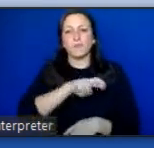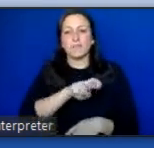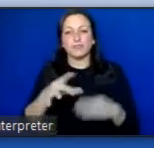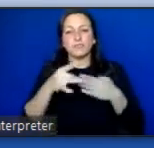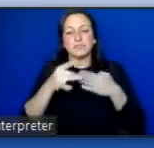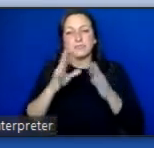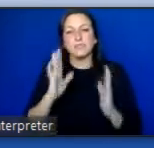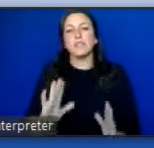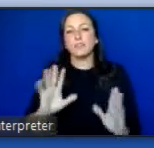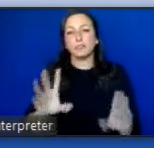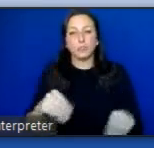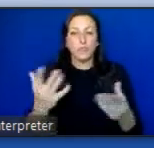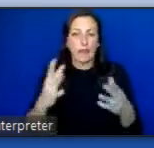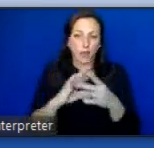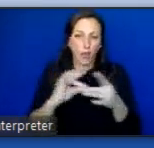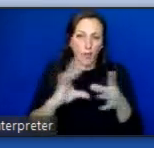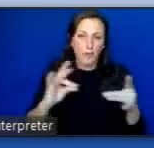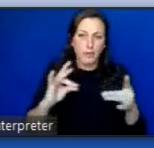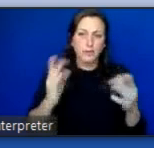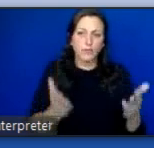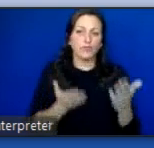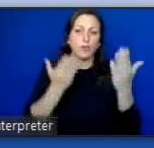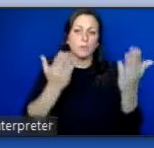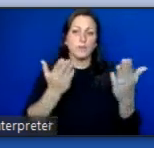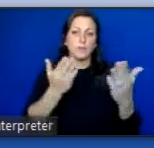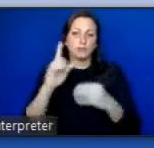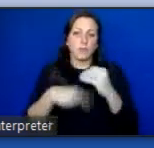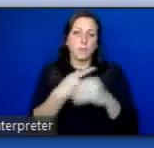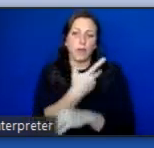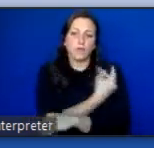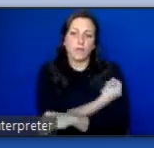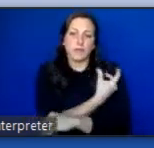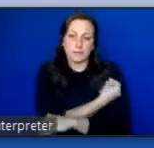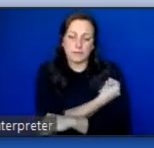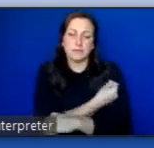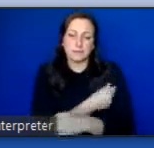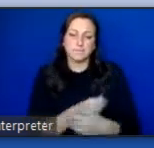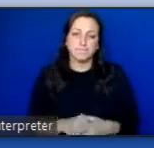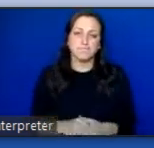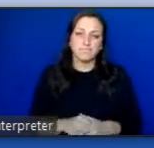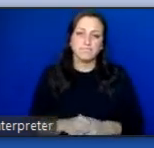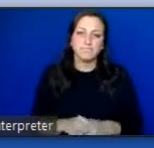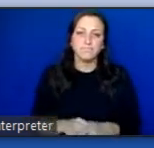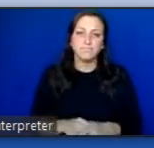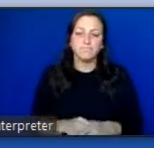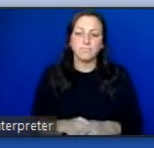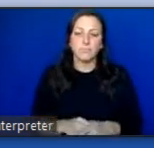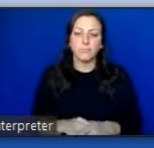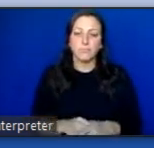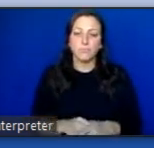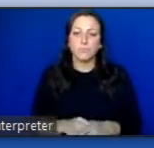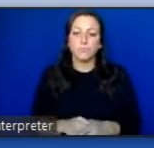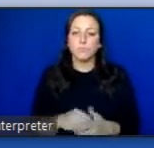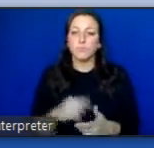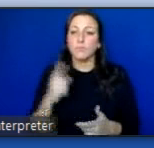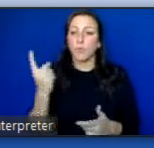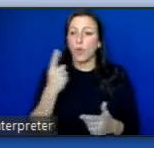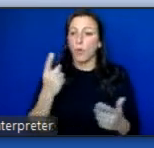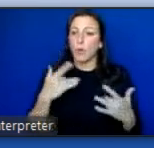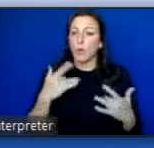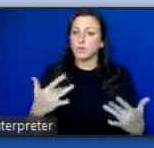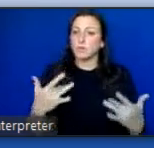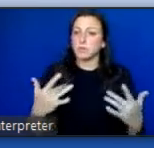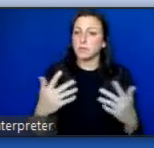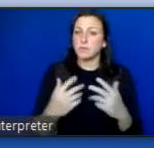providing comment and recommendations around vaccines, and they're always very supportive.